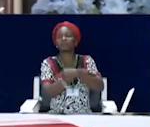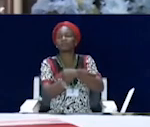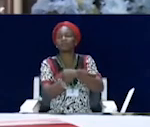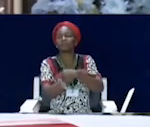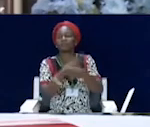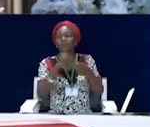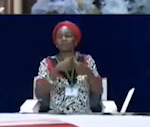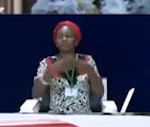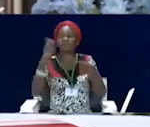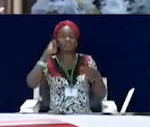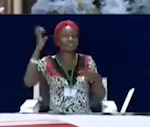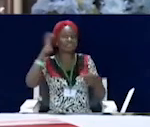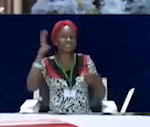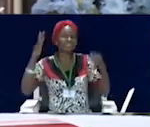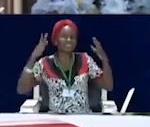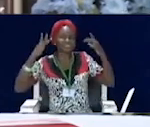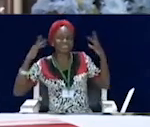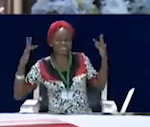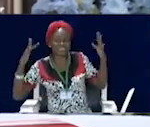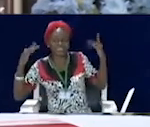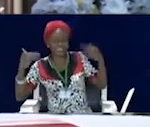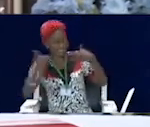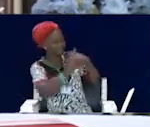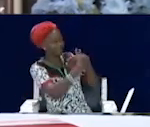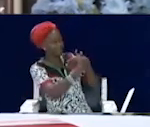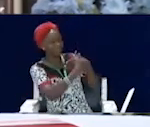And then suddenly he had a sound behind him.